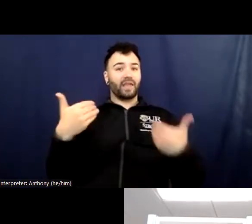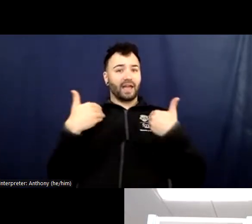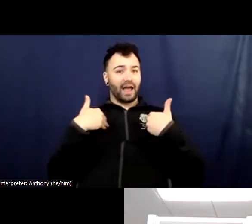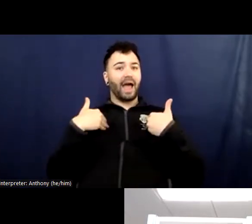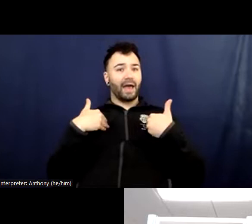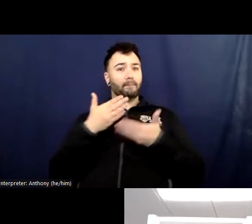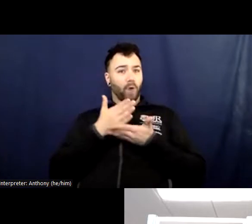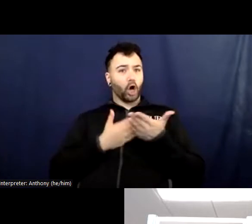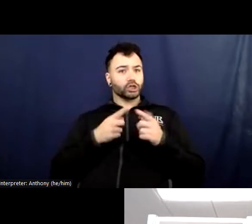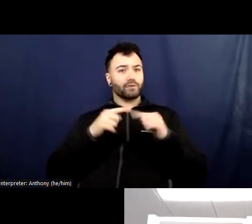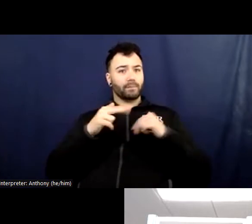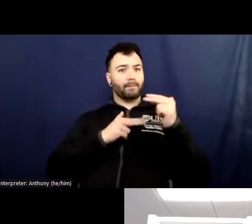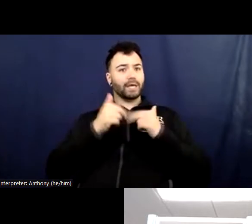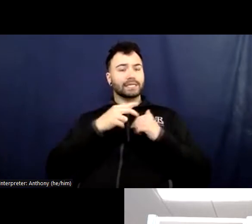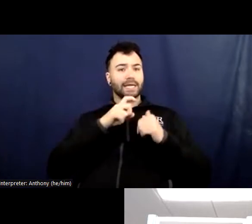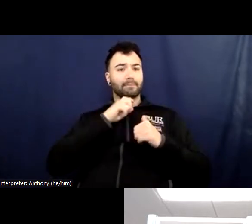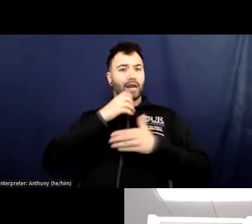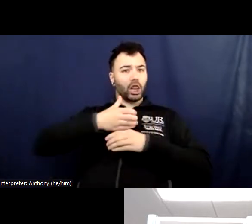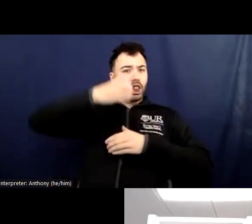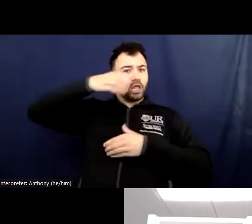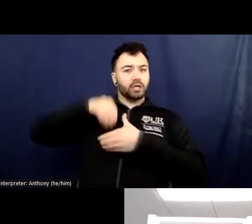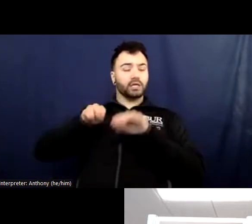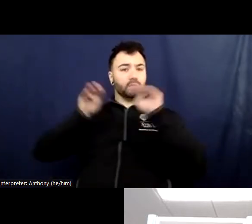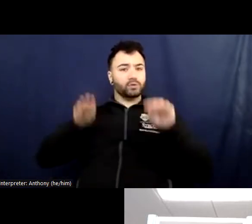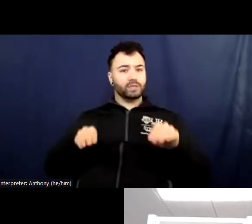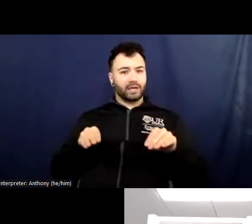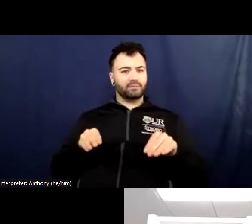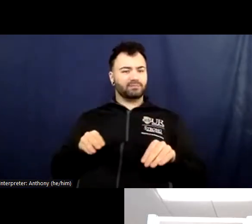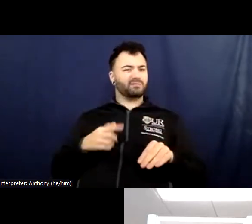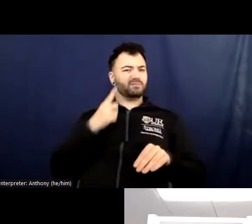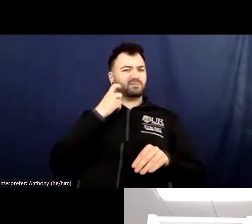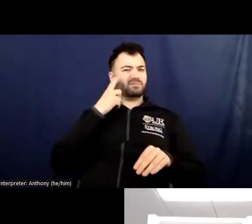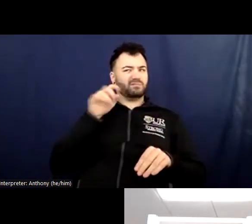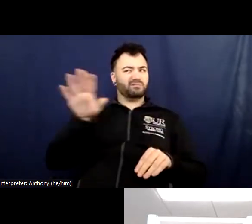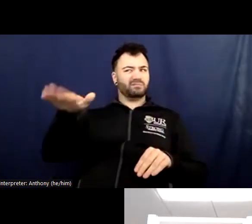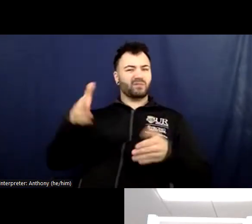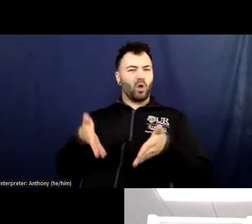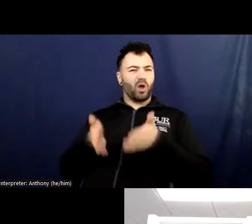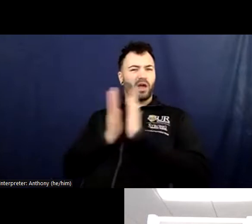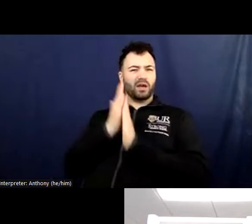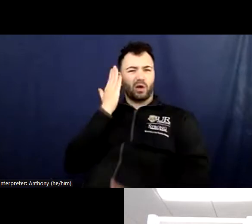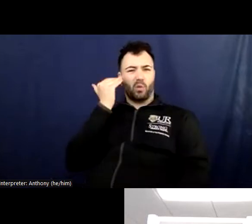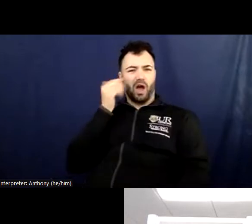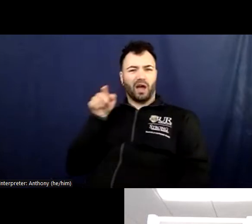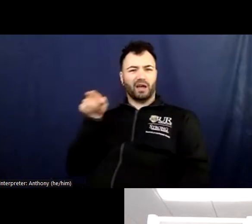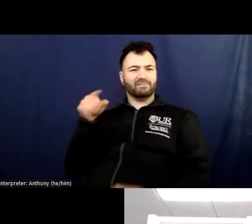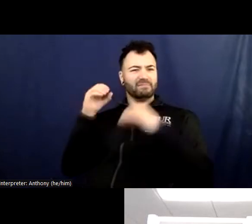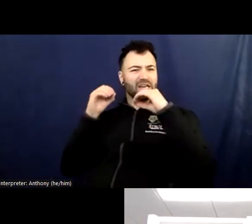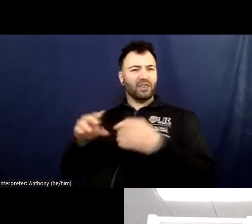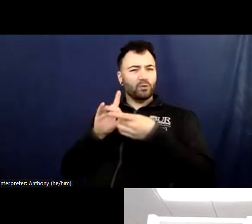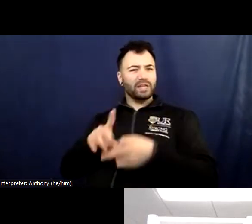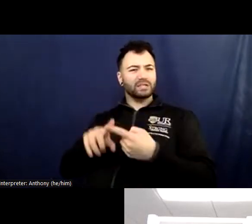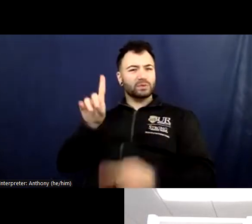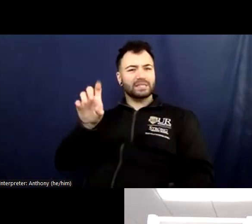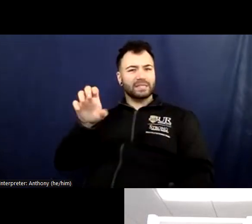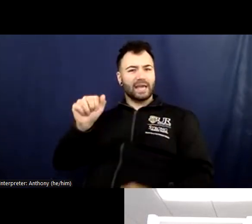said to the agent there, why is that here? That had nothing to do with the war on drugs. Oh, well,